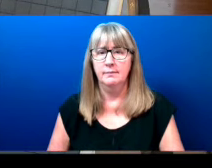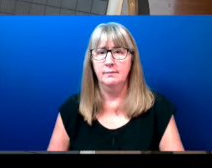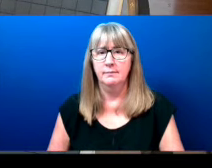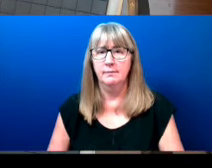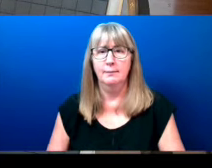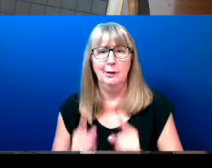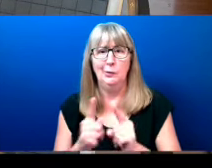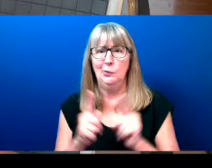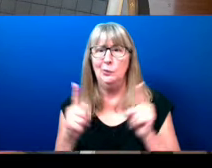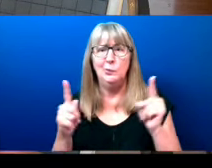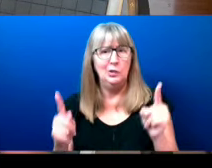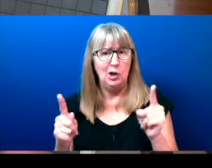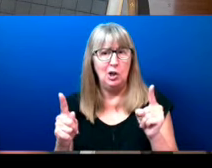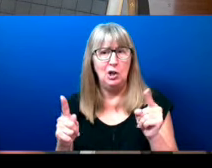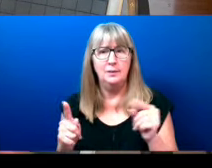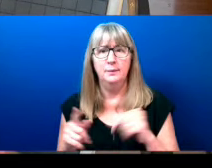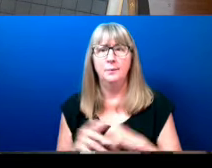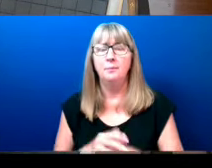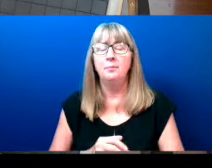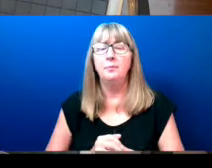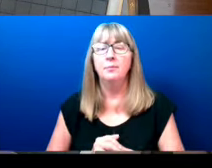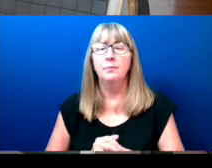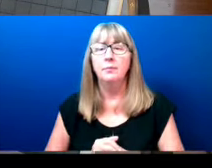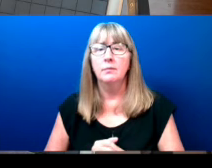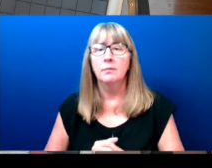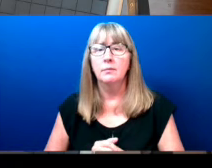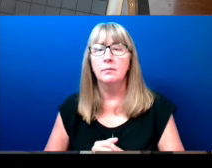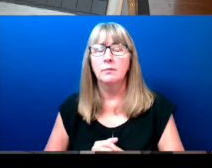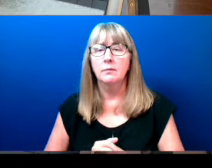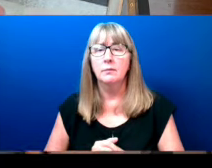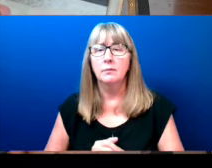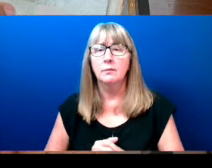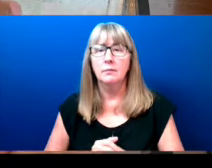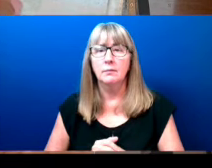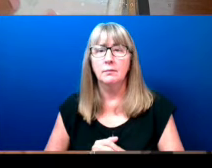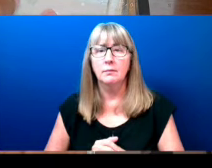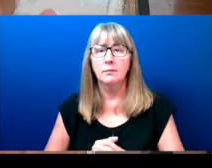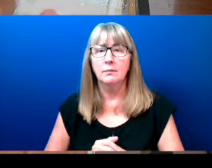Let's trim down the sparkles. I've got them too long, my bedazzling paper.